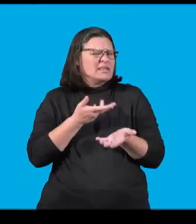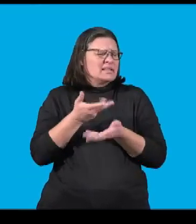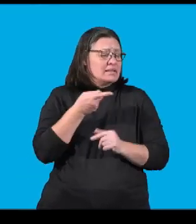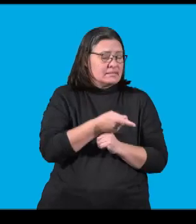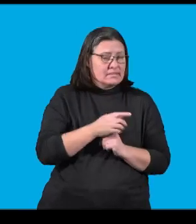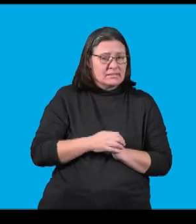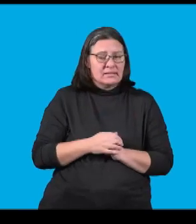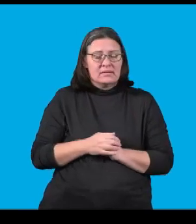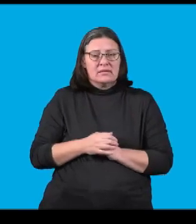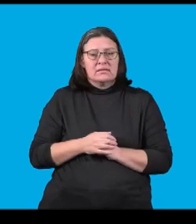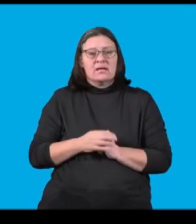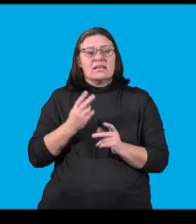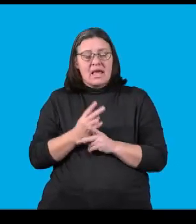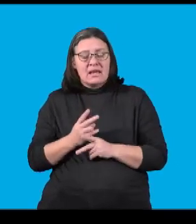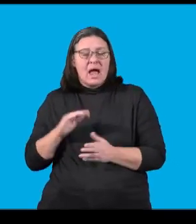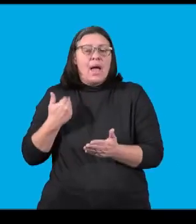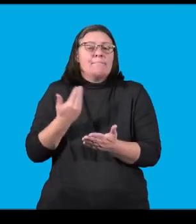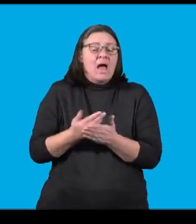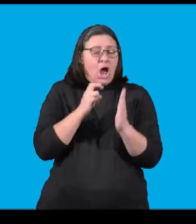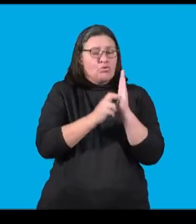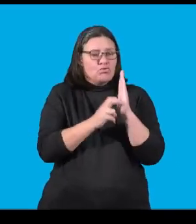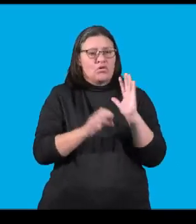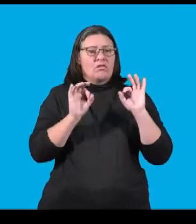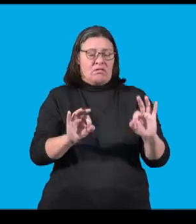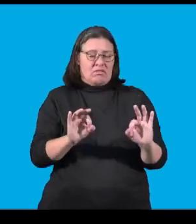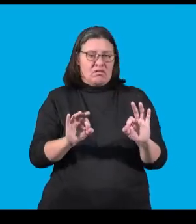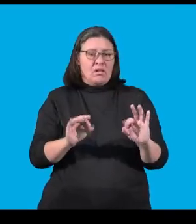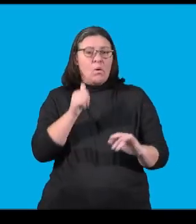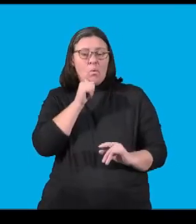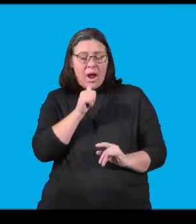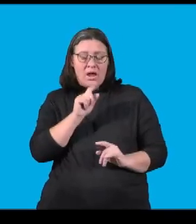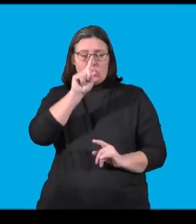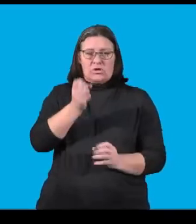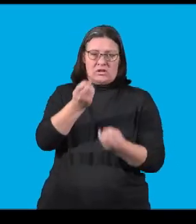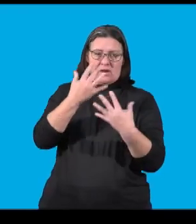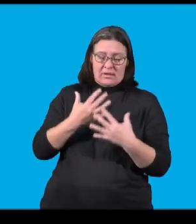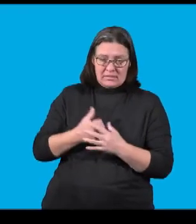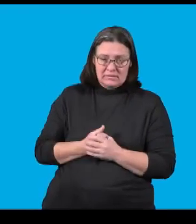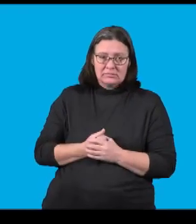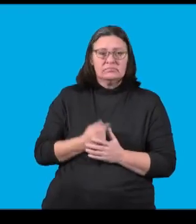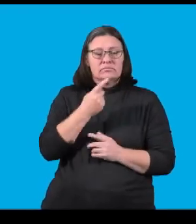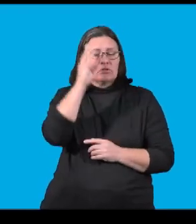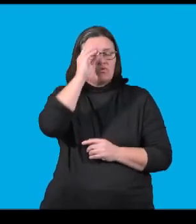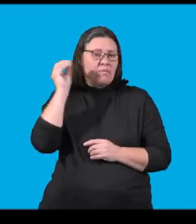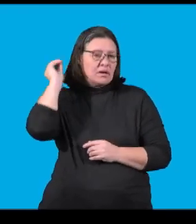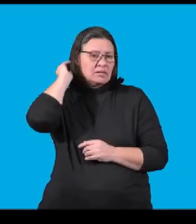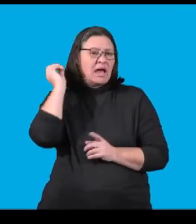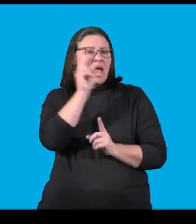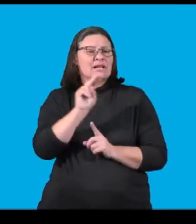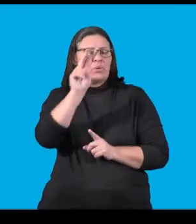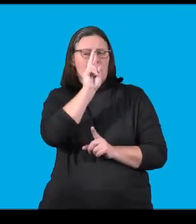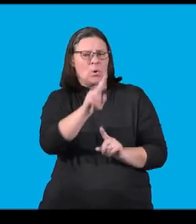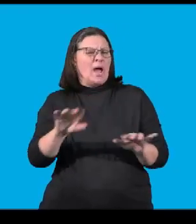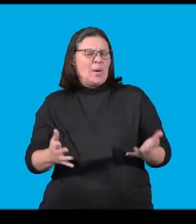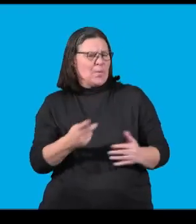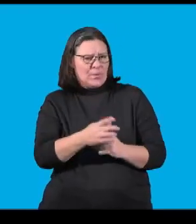that. And then we obviously apply the correct rules when we get into our question. Remember, this is just a reminder of what